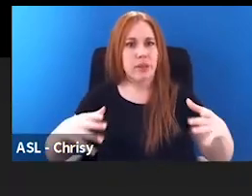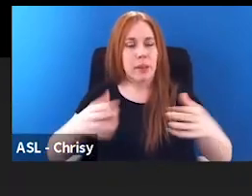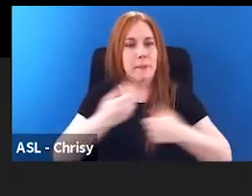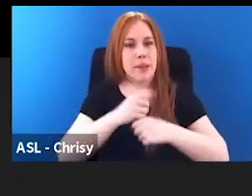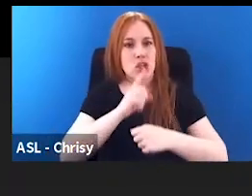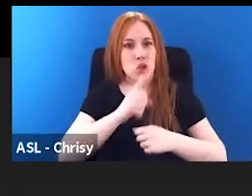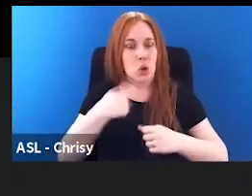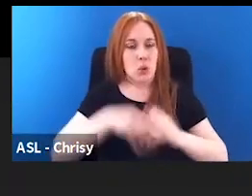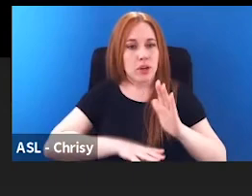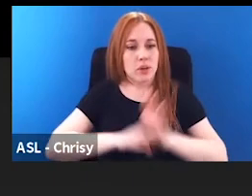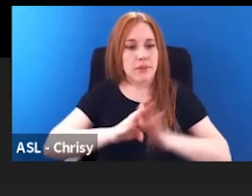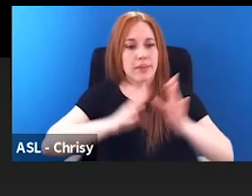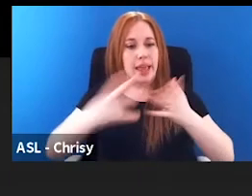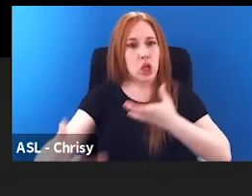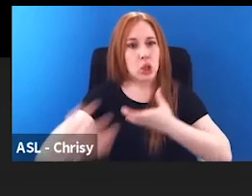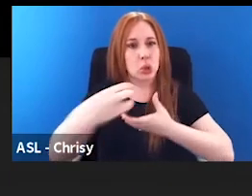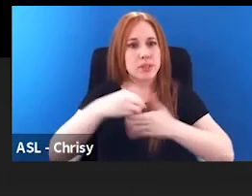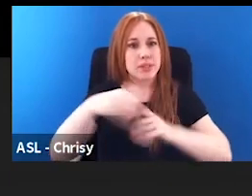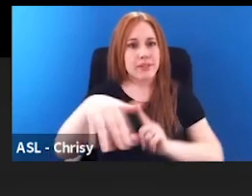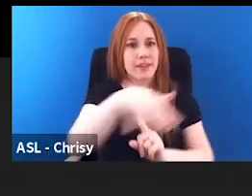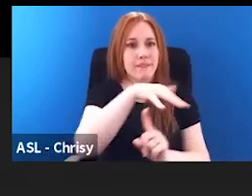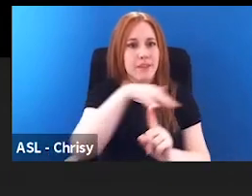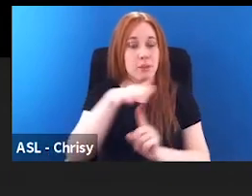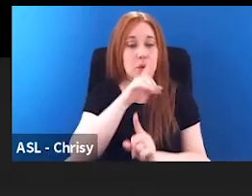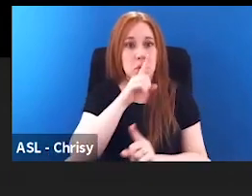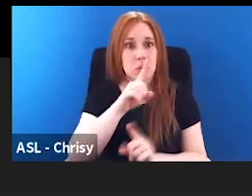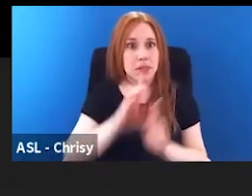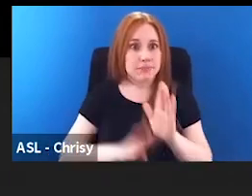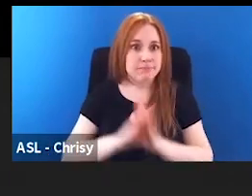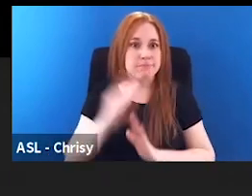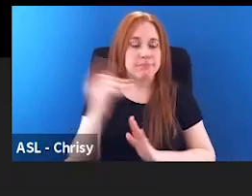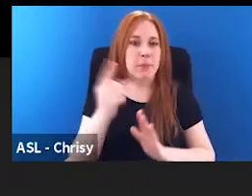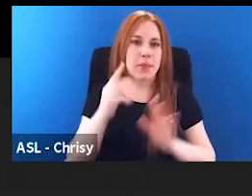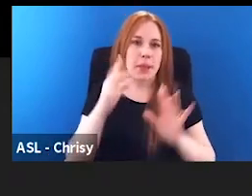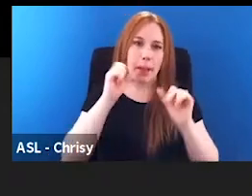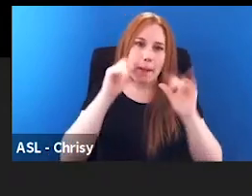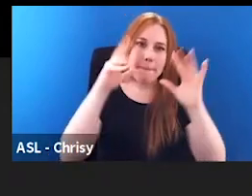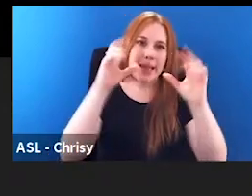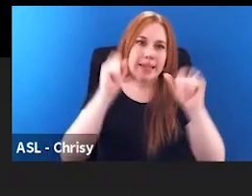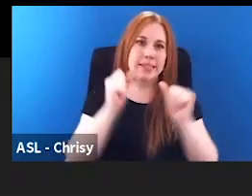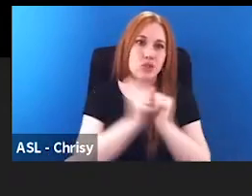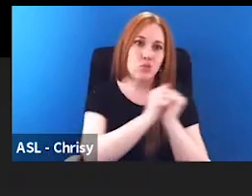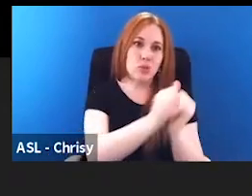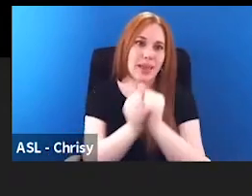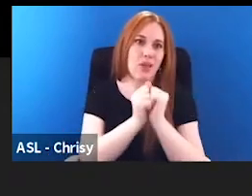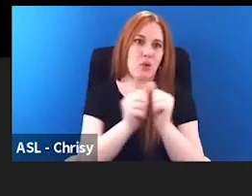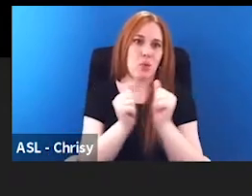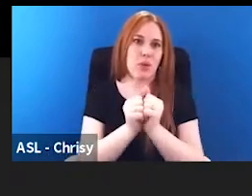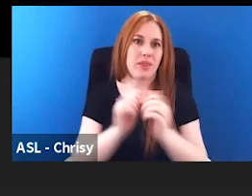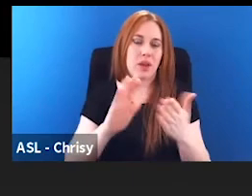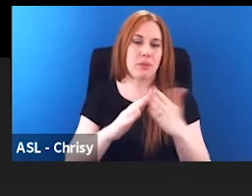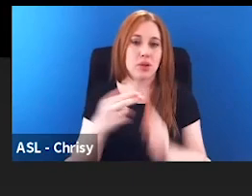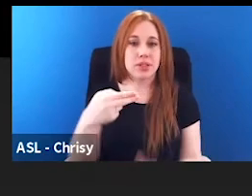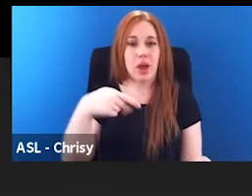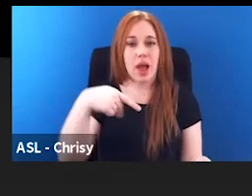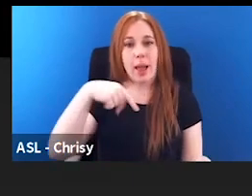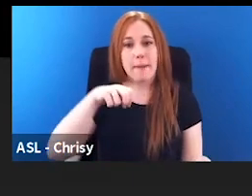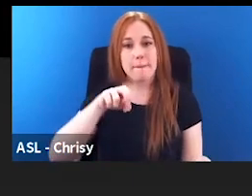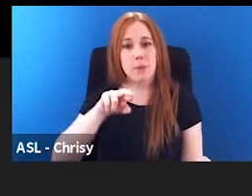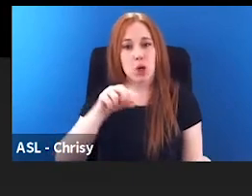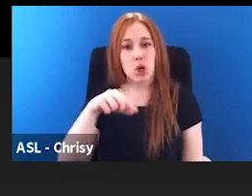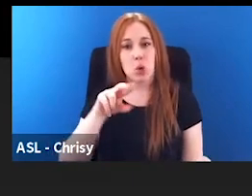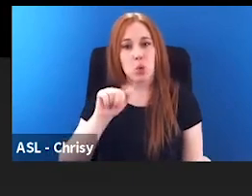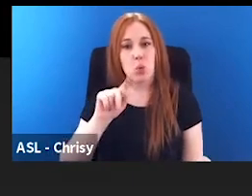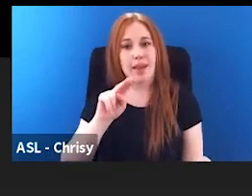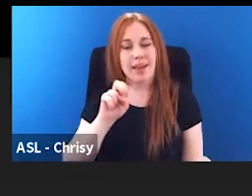inclusive environment, and really building something amazing together with the community. So Hyperquake is